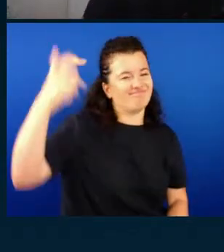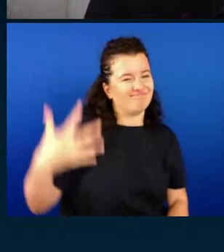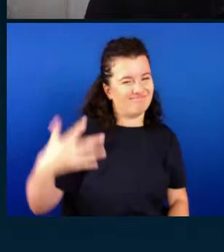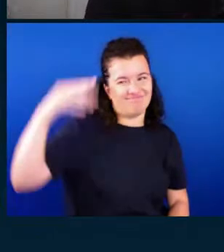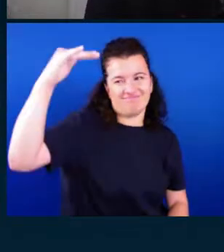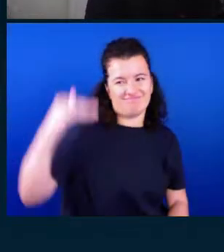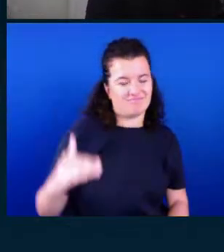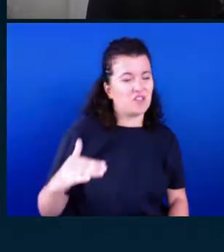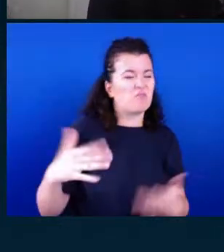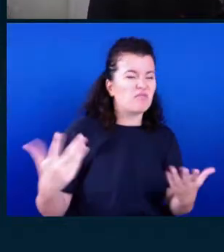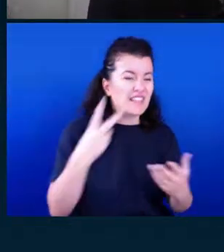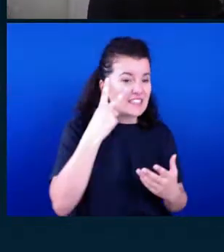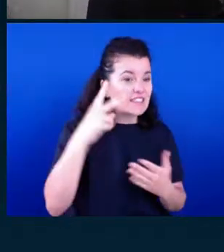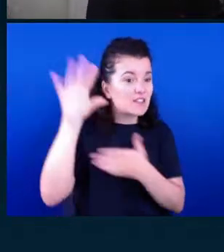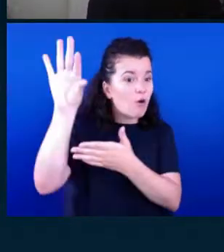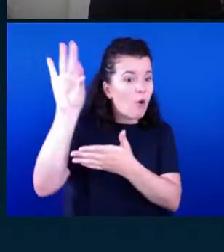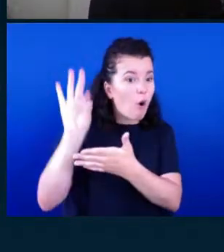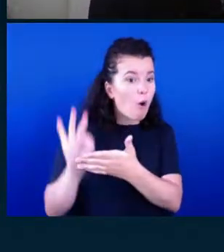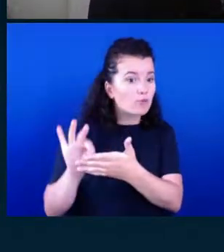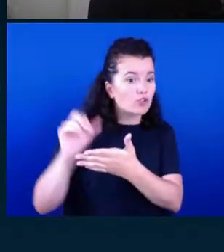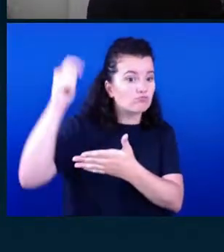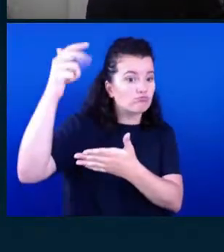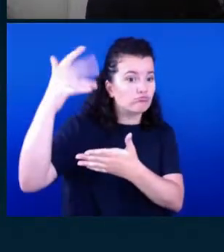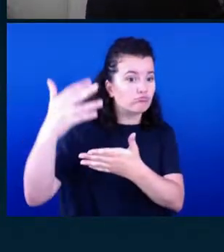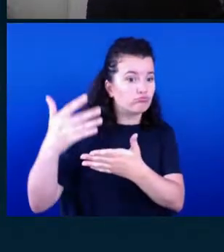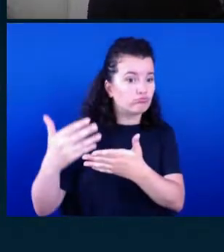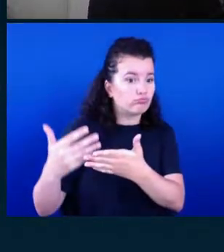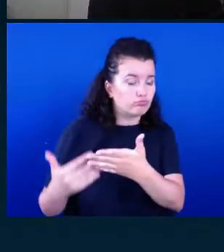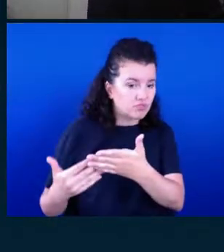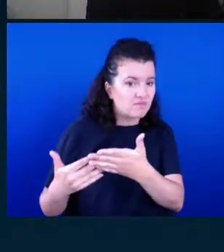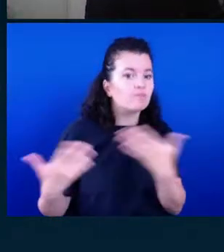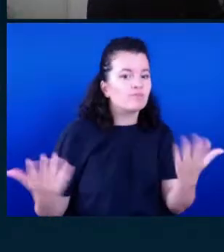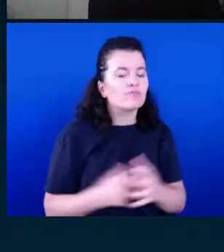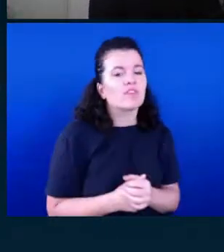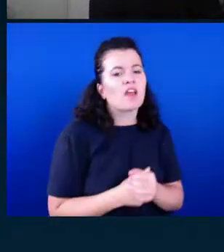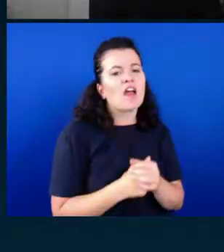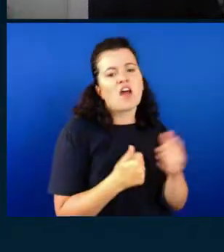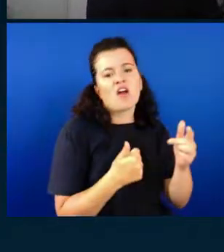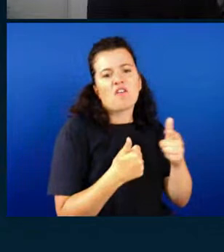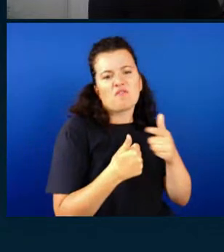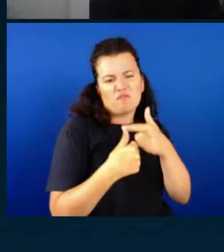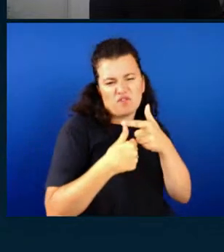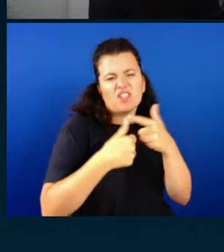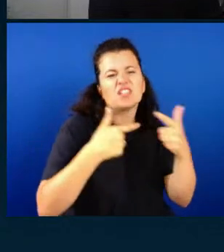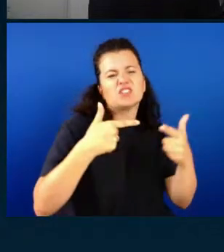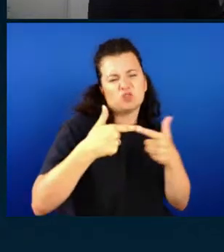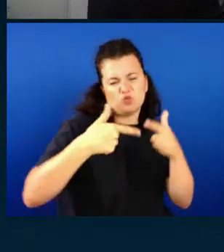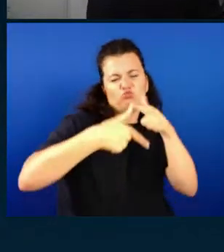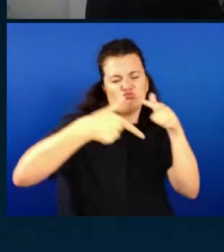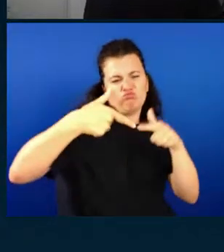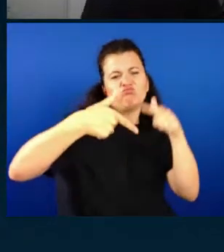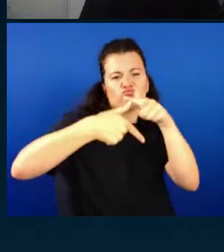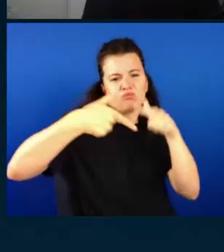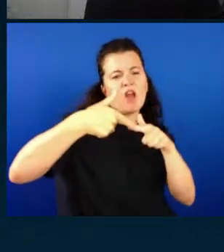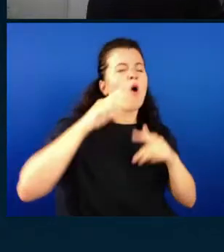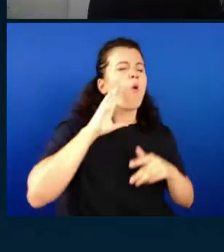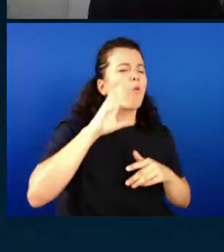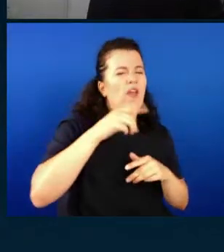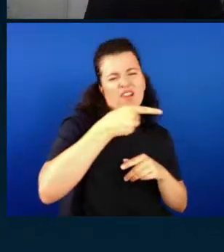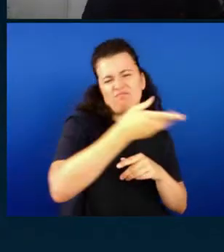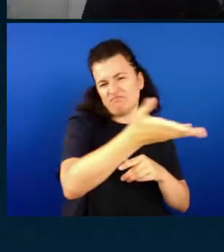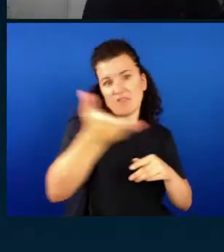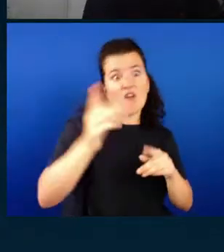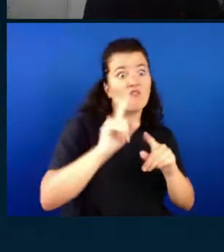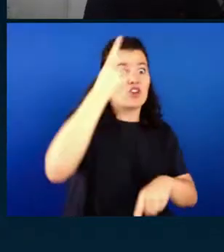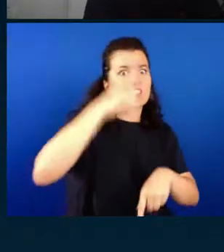And I think the first two are the ones you will get started with if this is the first time you're working with function apps. But they are a lot